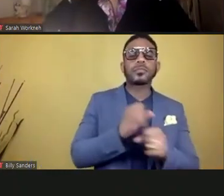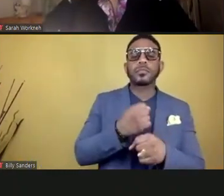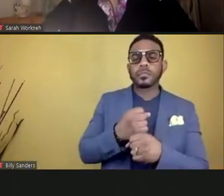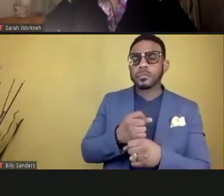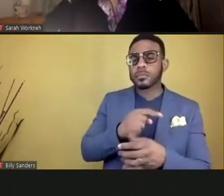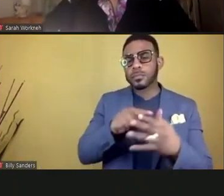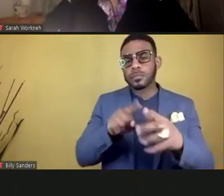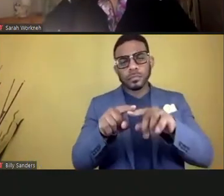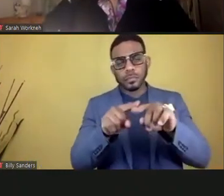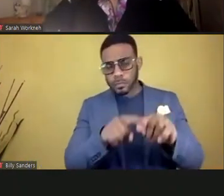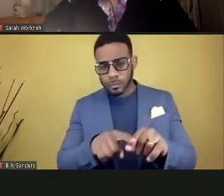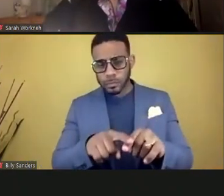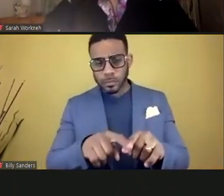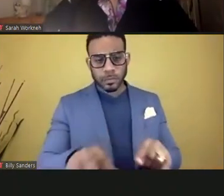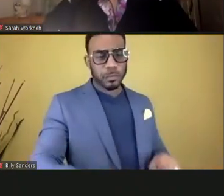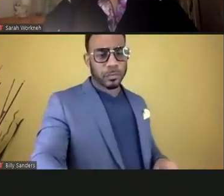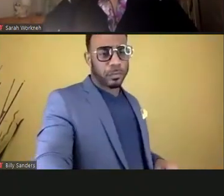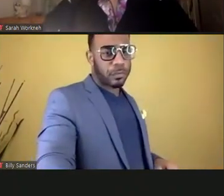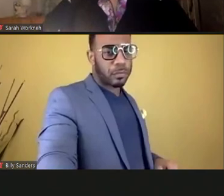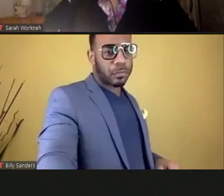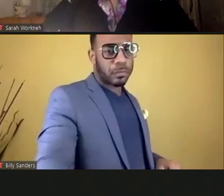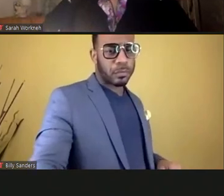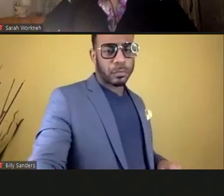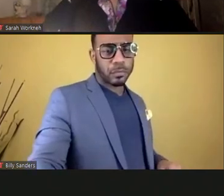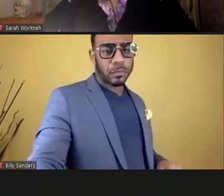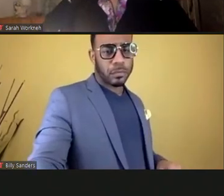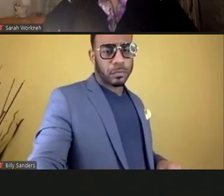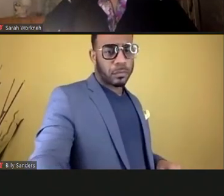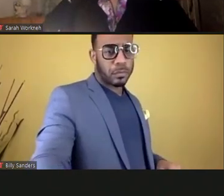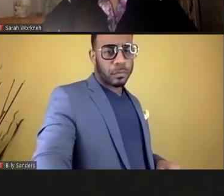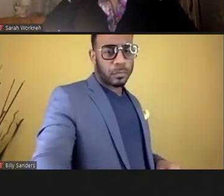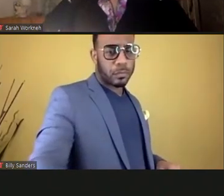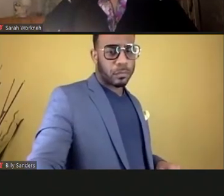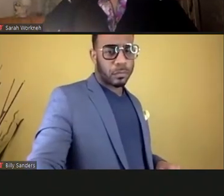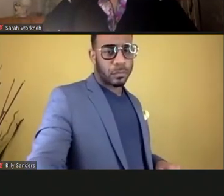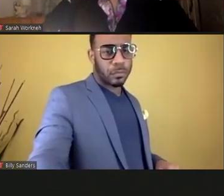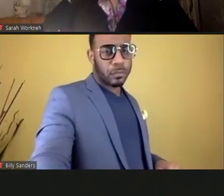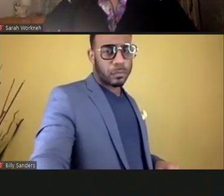those conditions? And so I've heard Ashley talk about relationships.